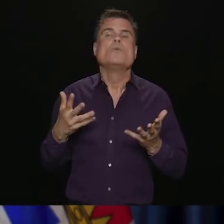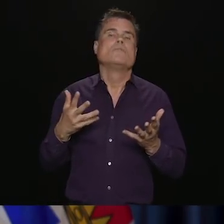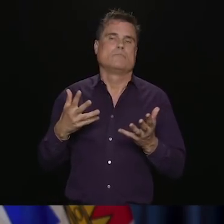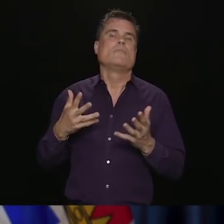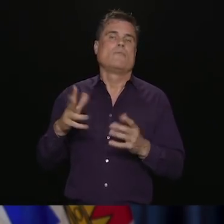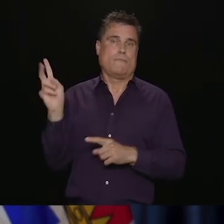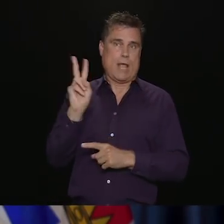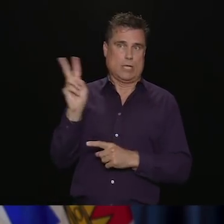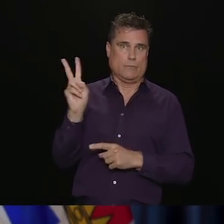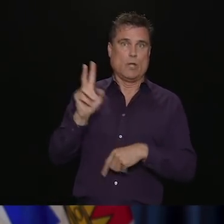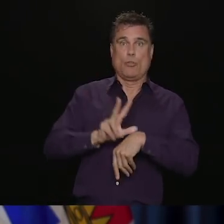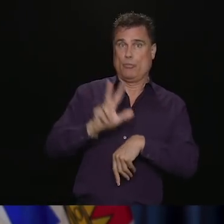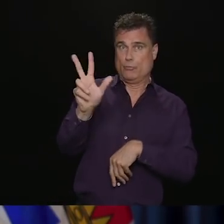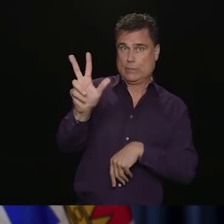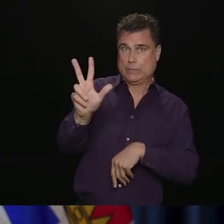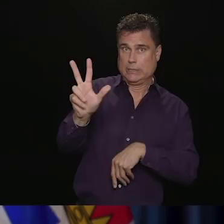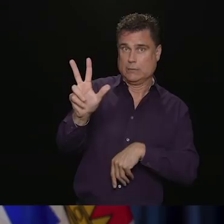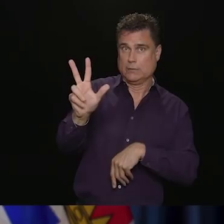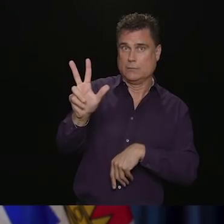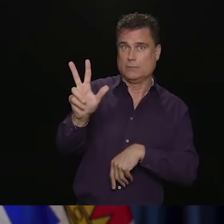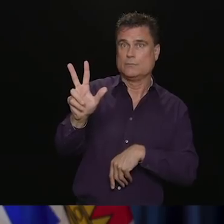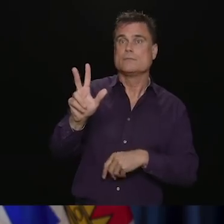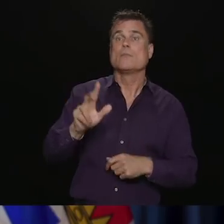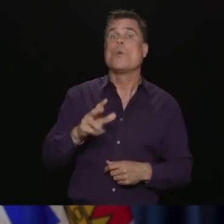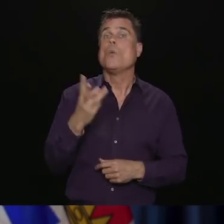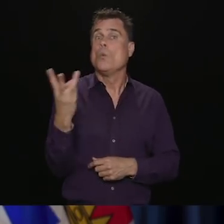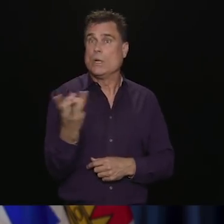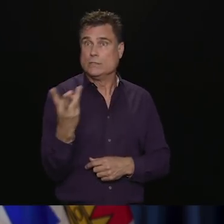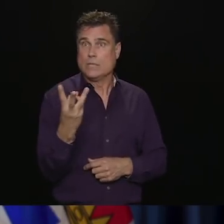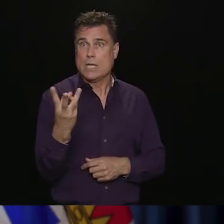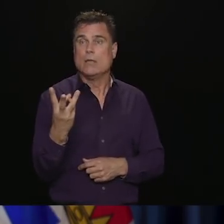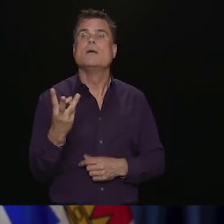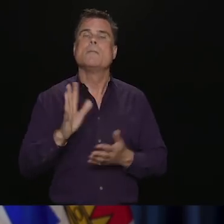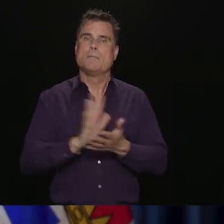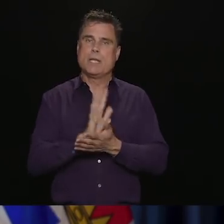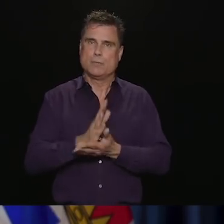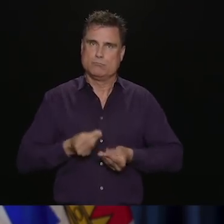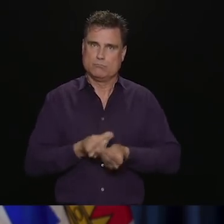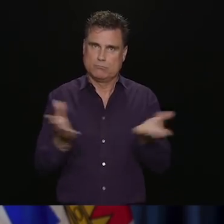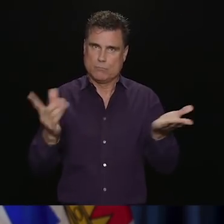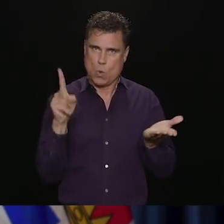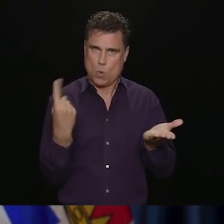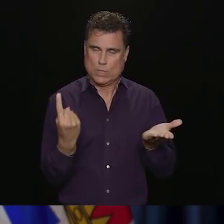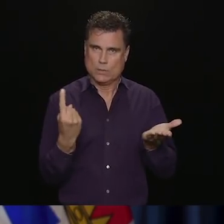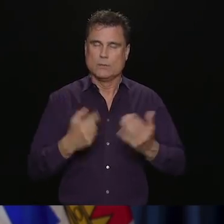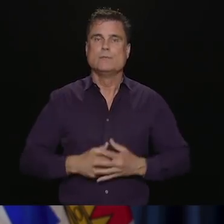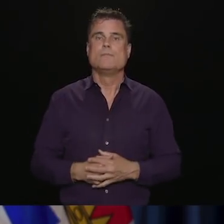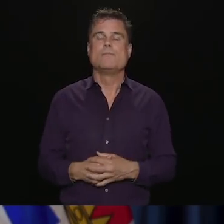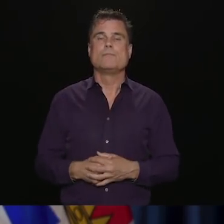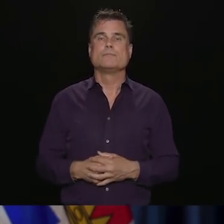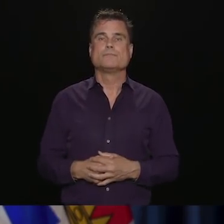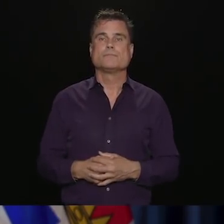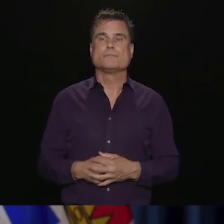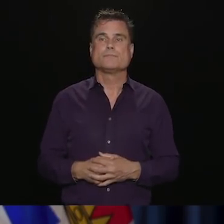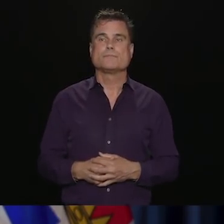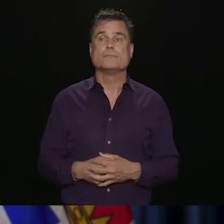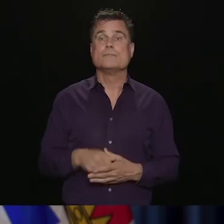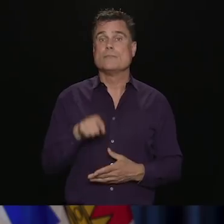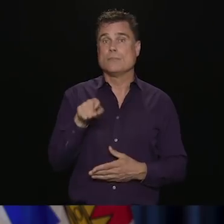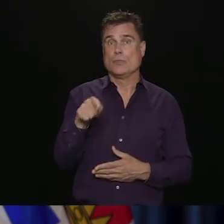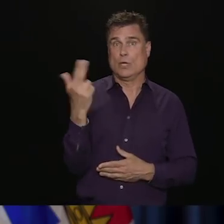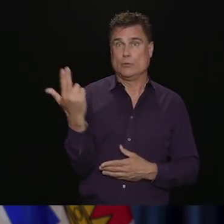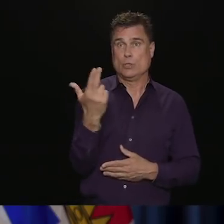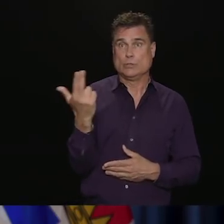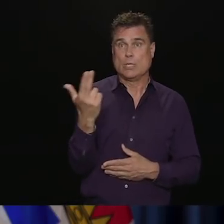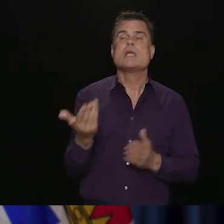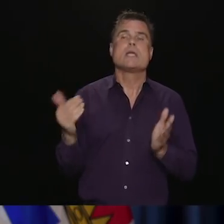o'clock. On Wednesday, there'll be a written statement with case numbers and other pertinent information. And on Thursday, there